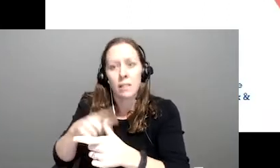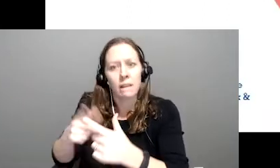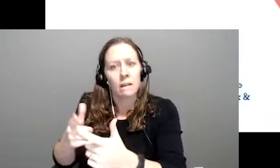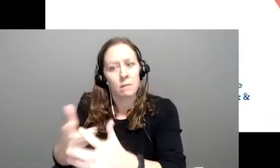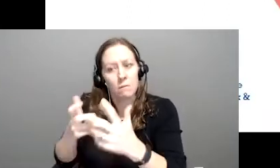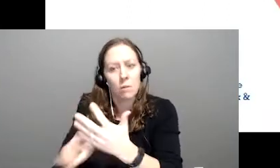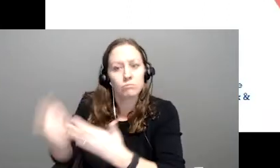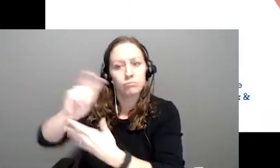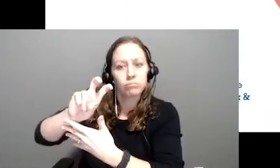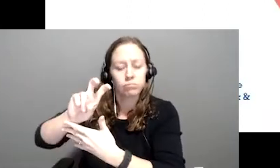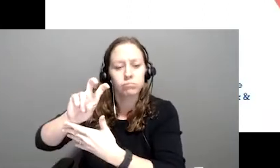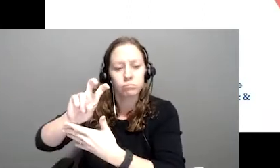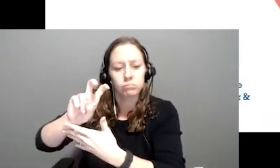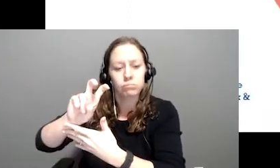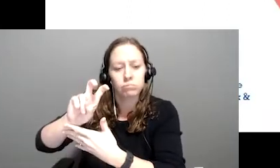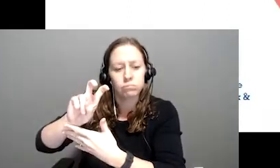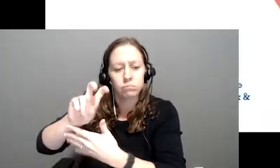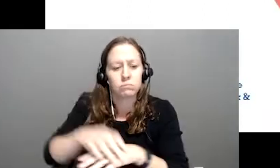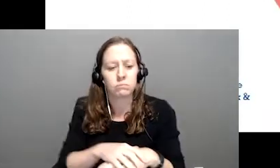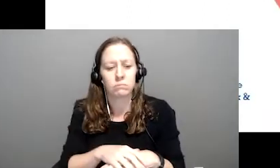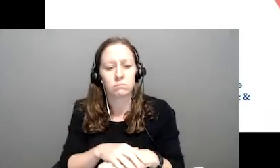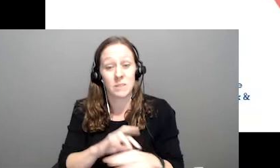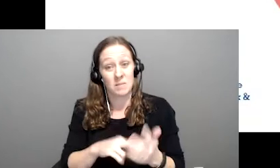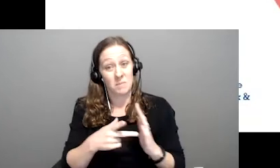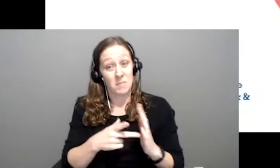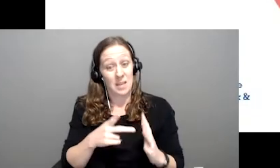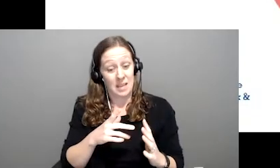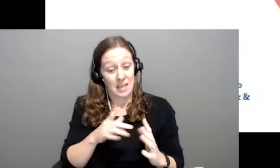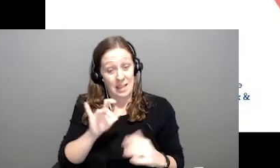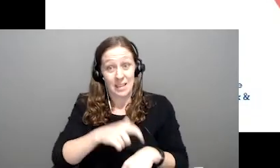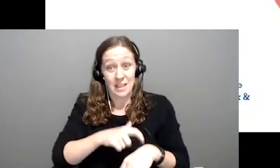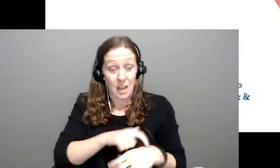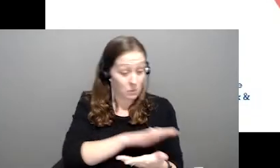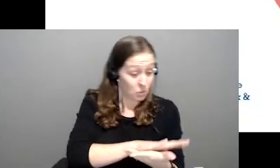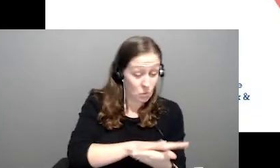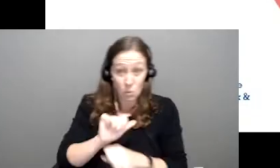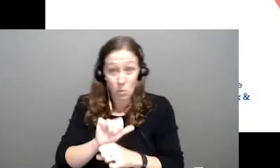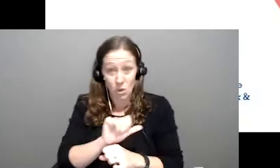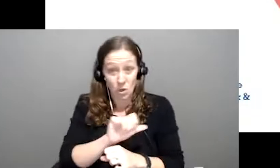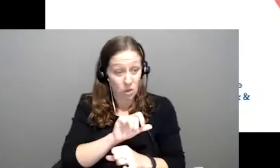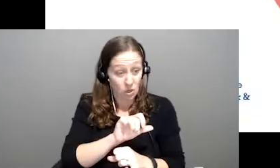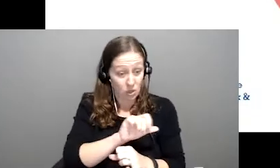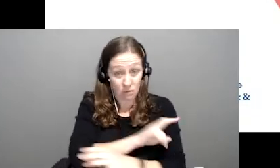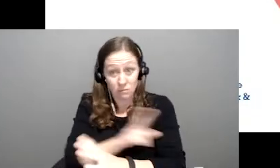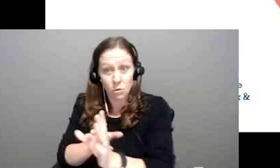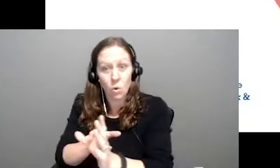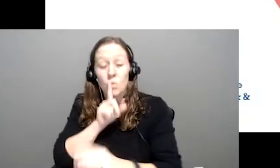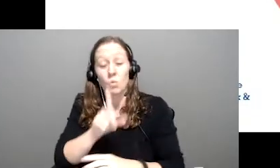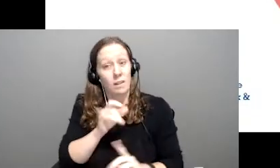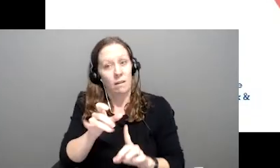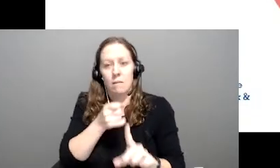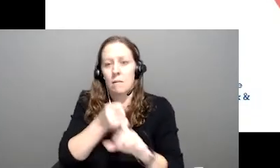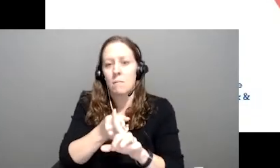employment. And so not surprising, the experiences a young person has during this period can shape their long-term career